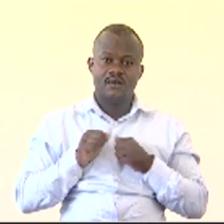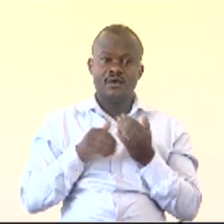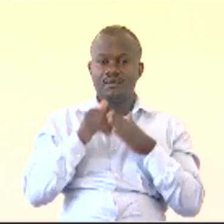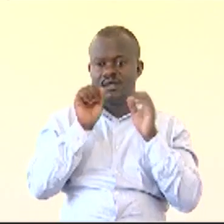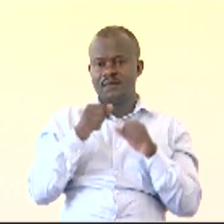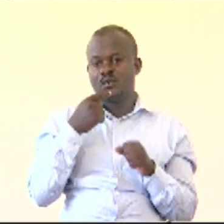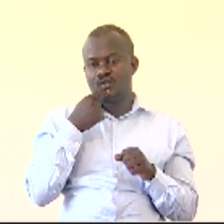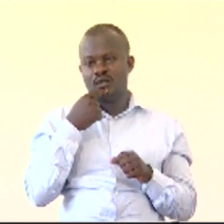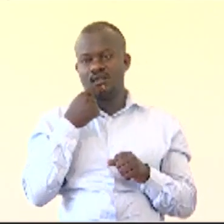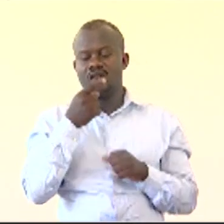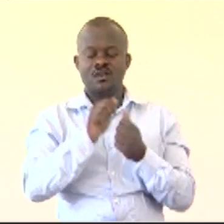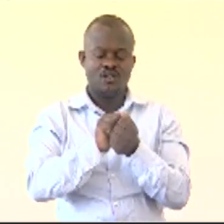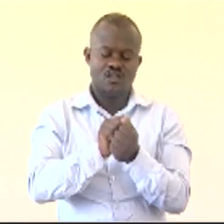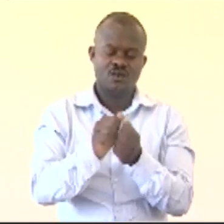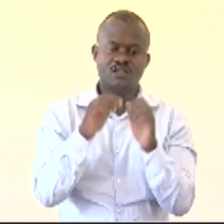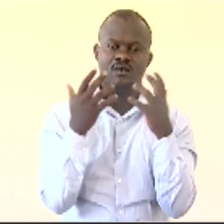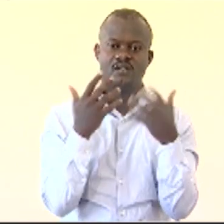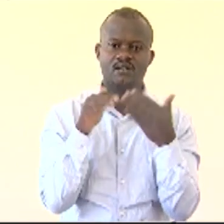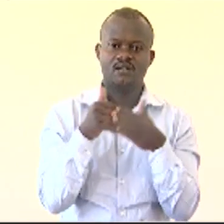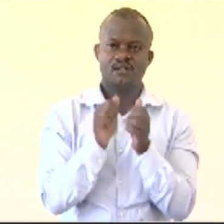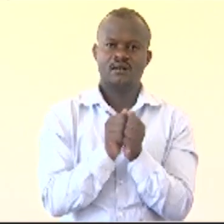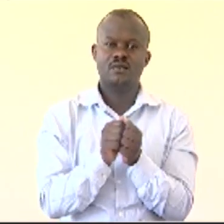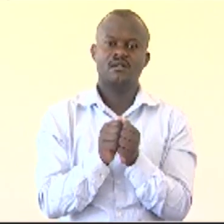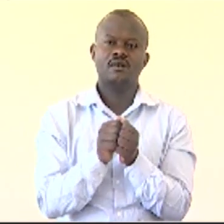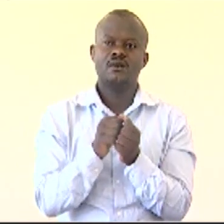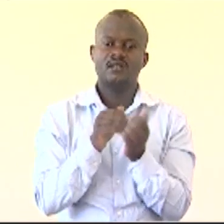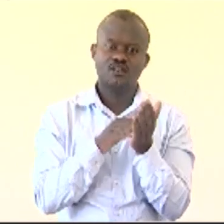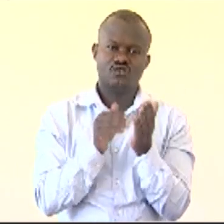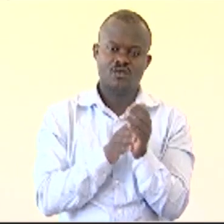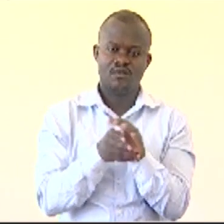to wash your hands regularly with a soap and even a clean water.